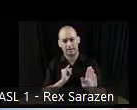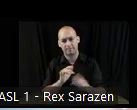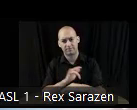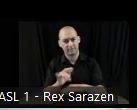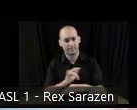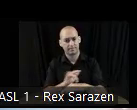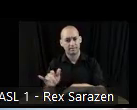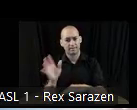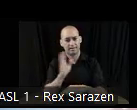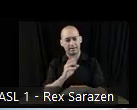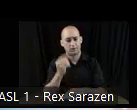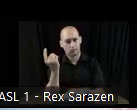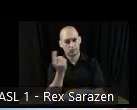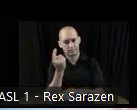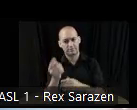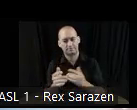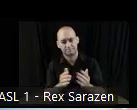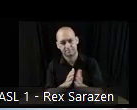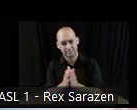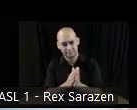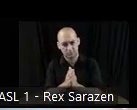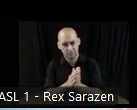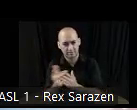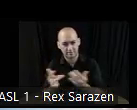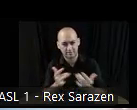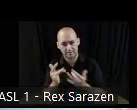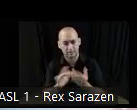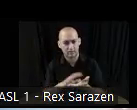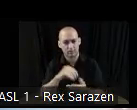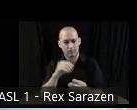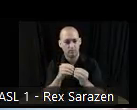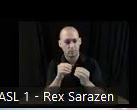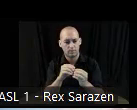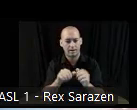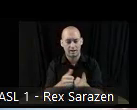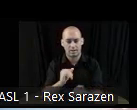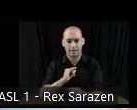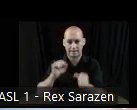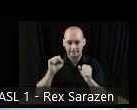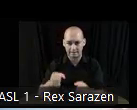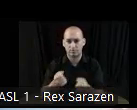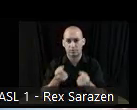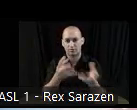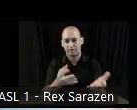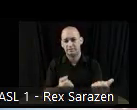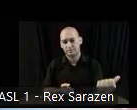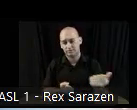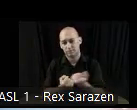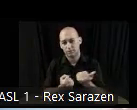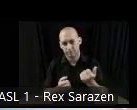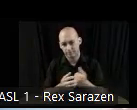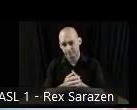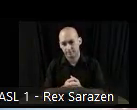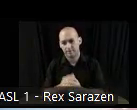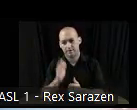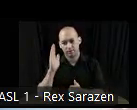and I'm always eager to learn more and how I can provide support. So I will